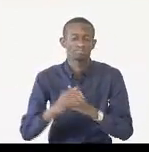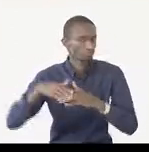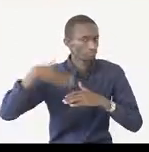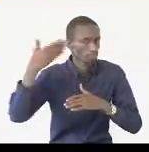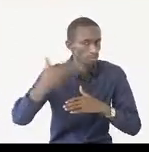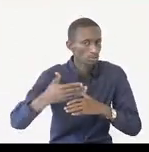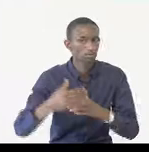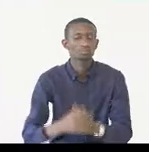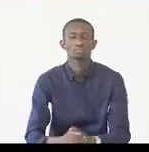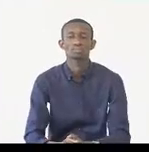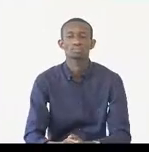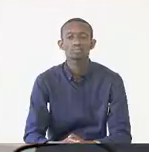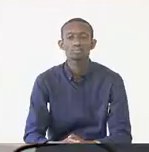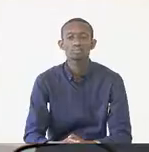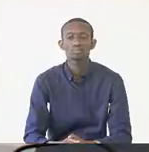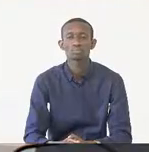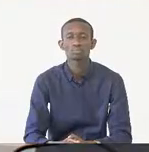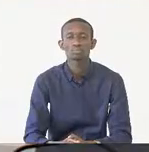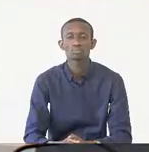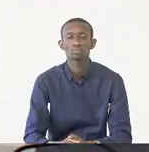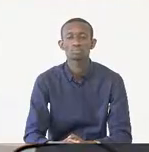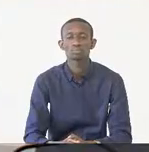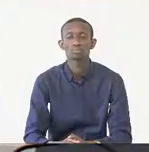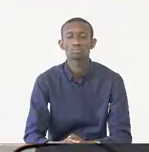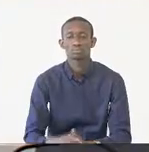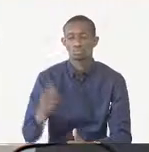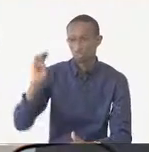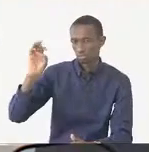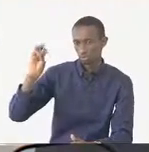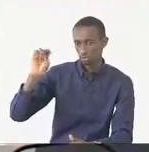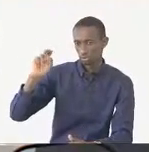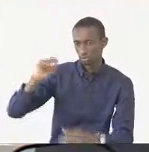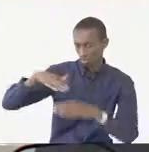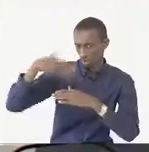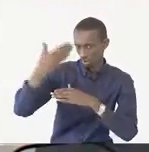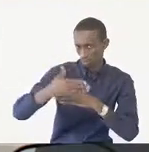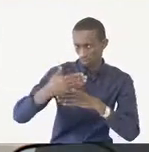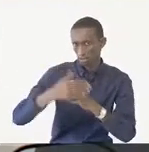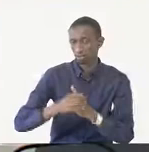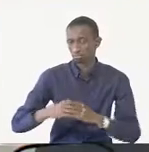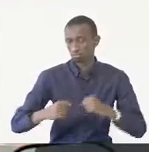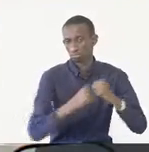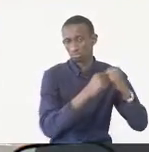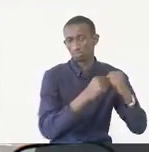momentum after collision Correction